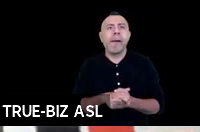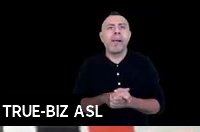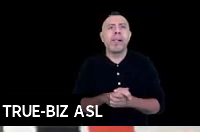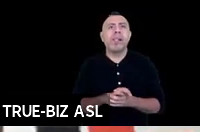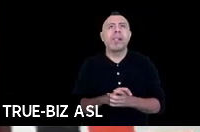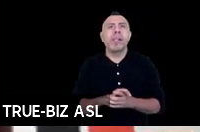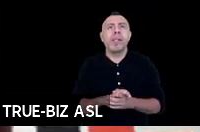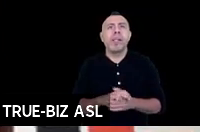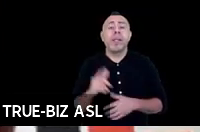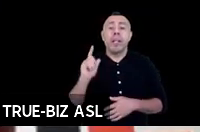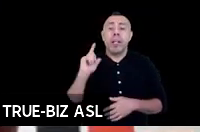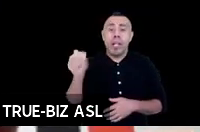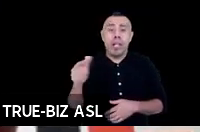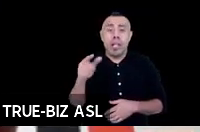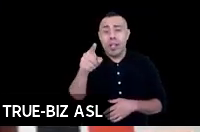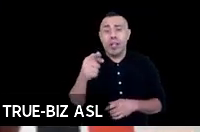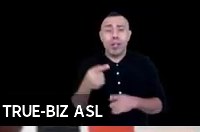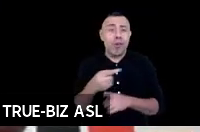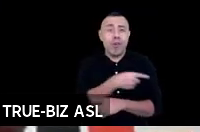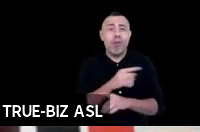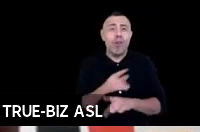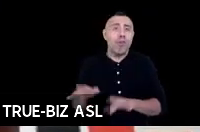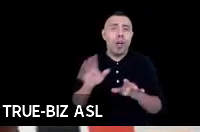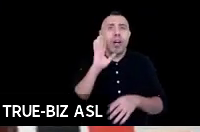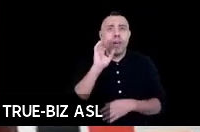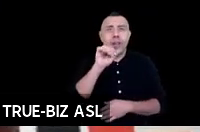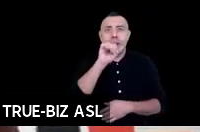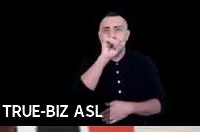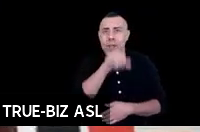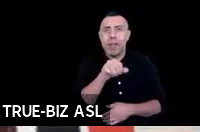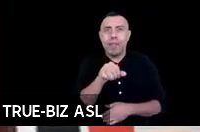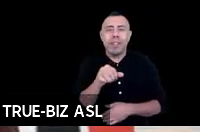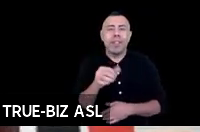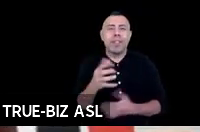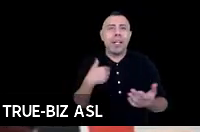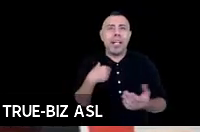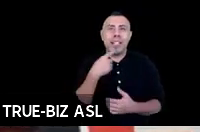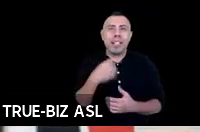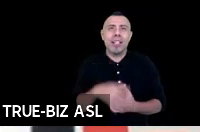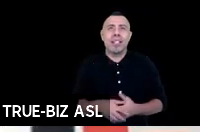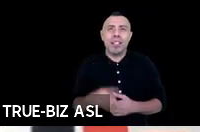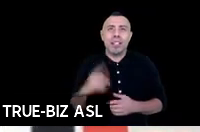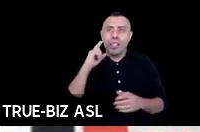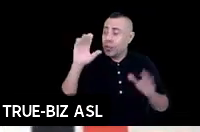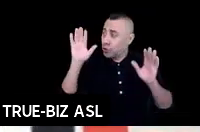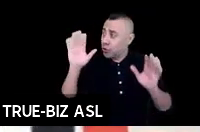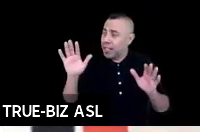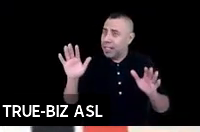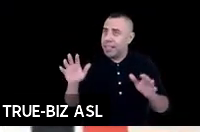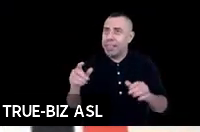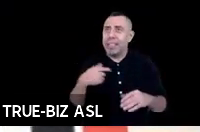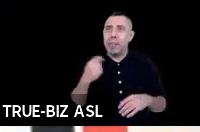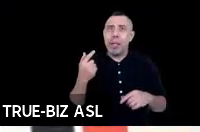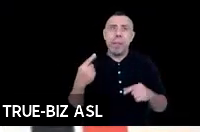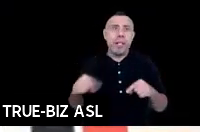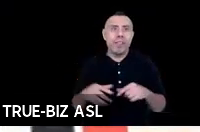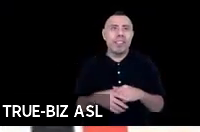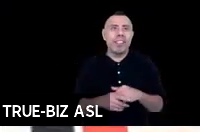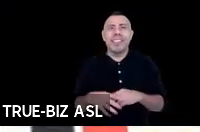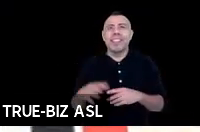When you rewind that later, you're going to love what I said when you were gone. Great. That's fun. Oh, dear. I'm nervous. Thank you guys for joining